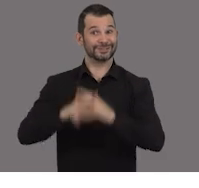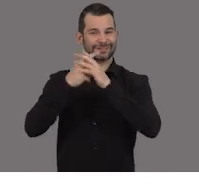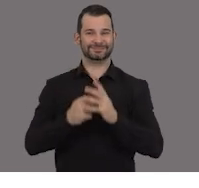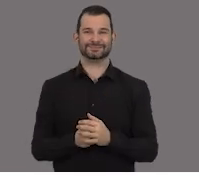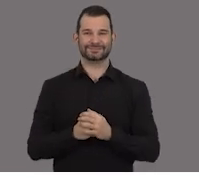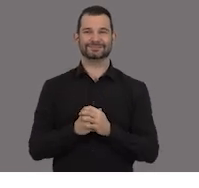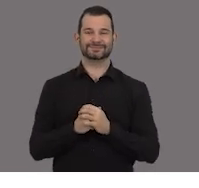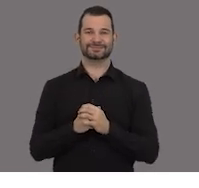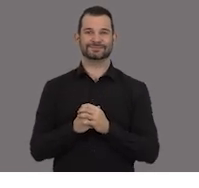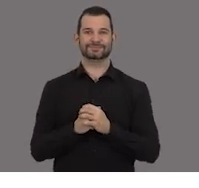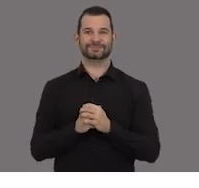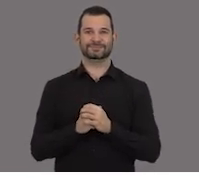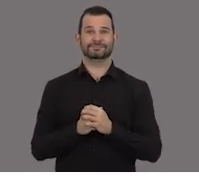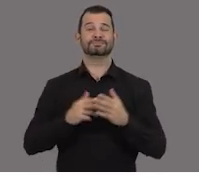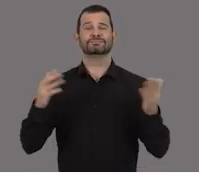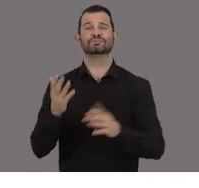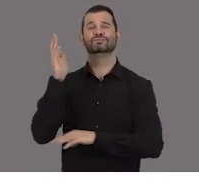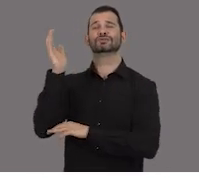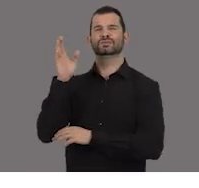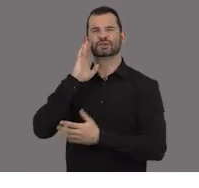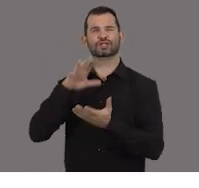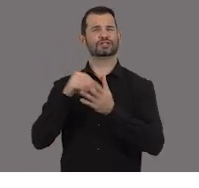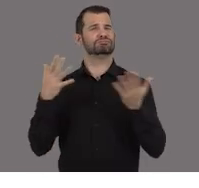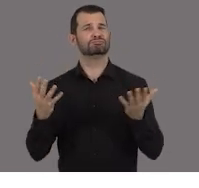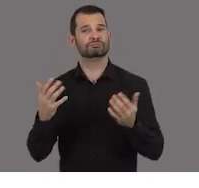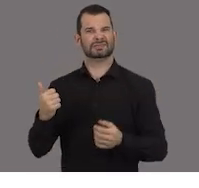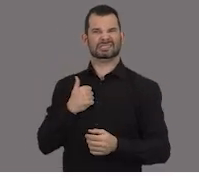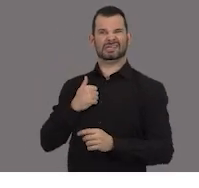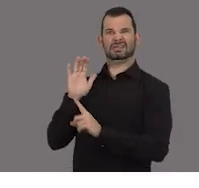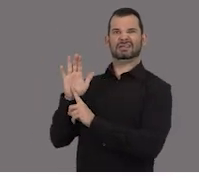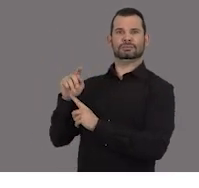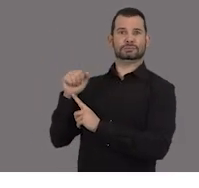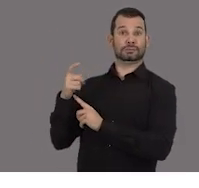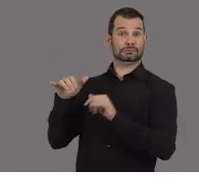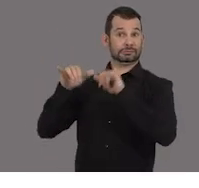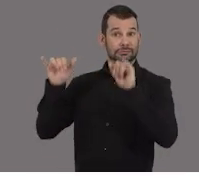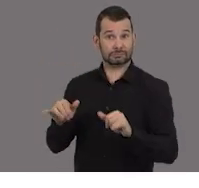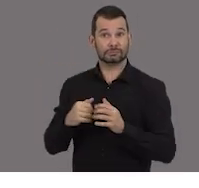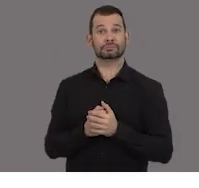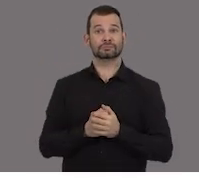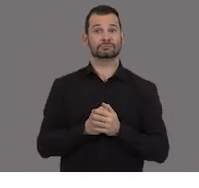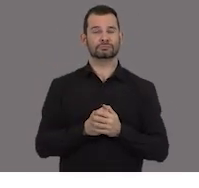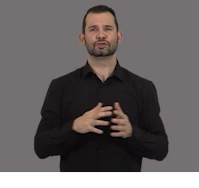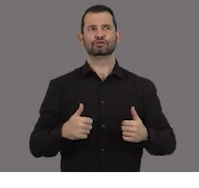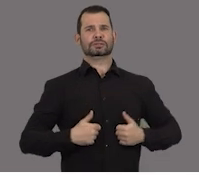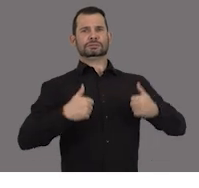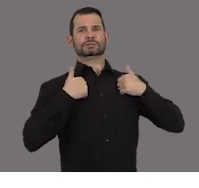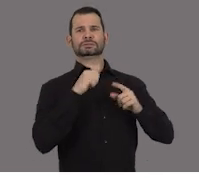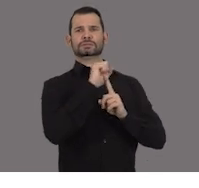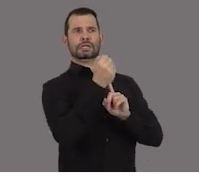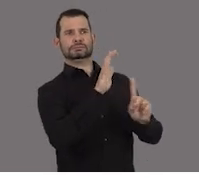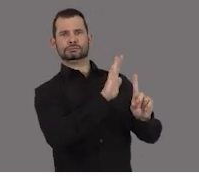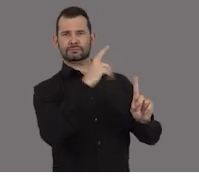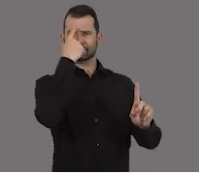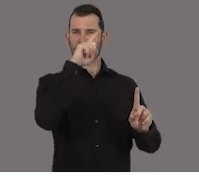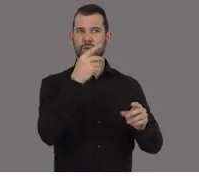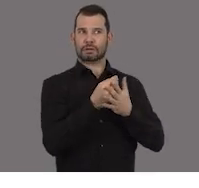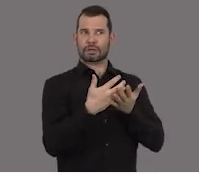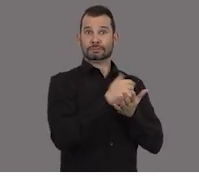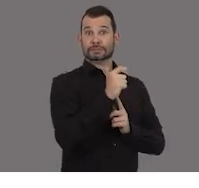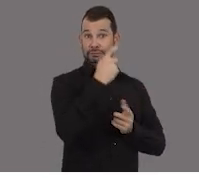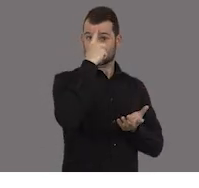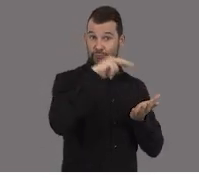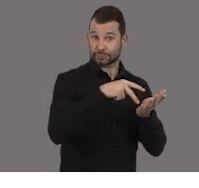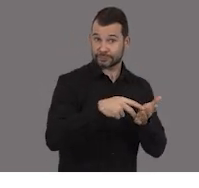Now, let's get started. In this presentation, you will learn about Canada's tax system, residency